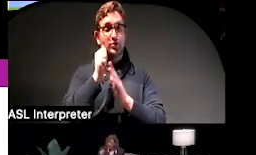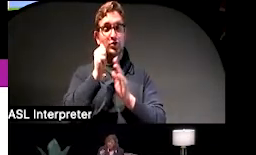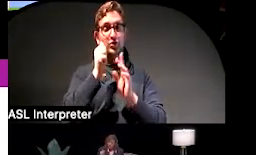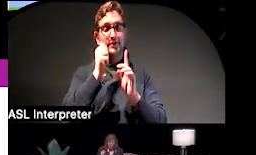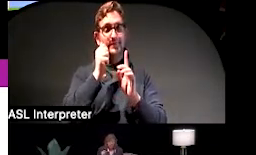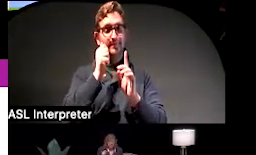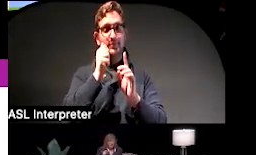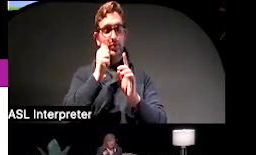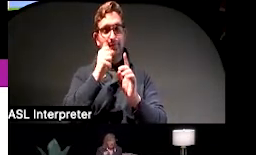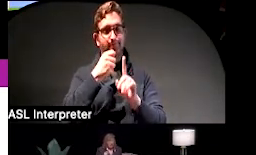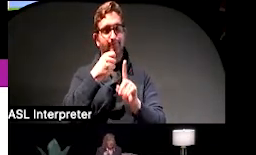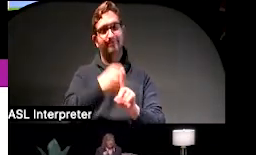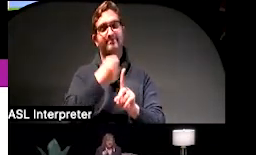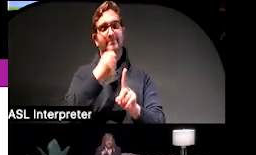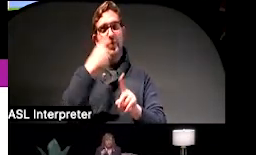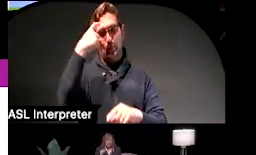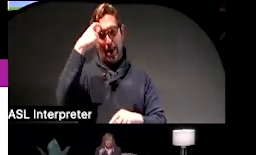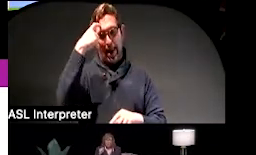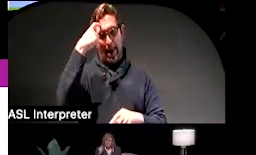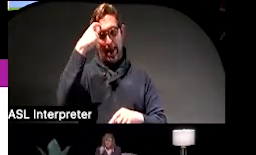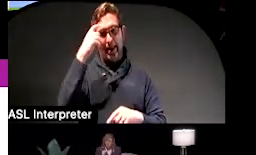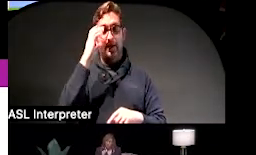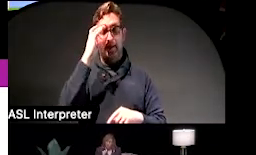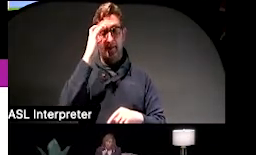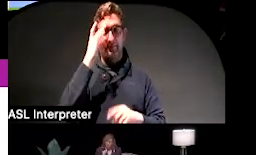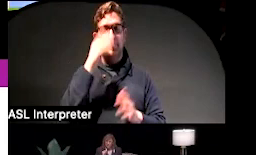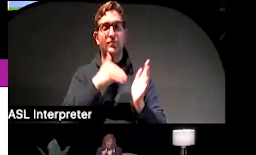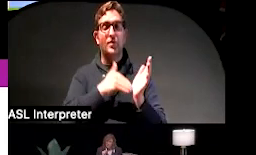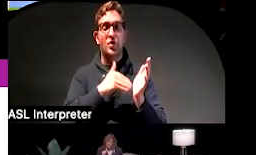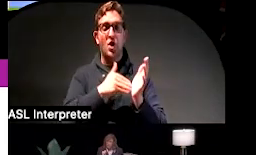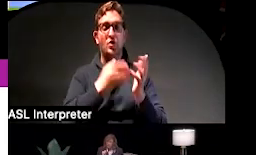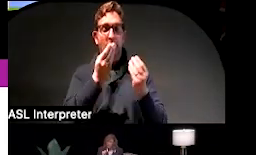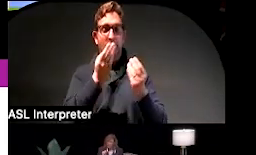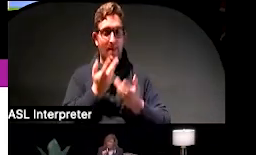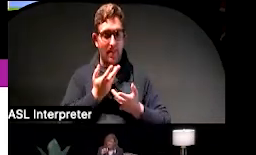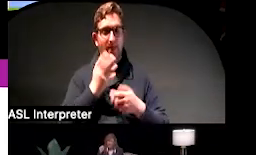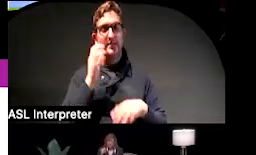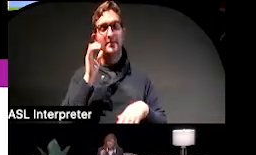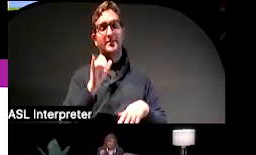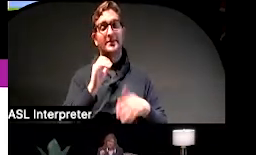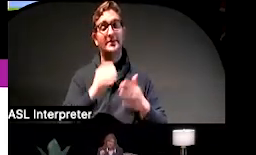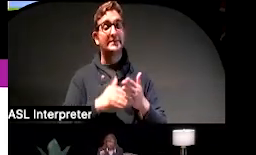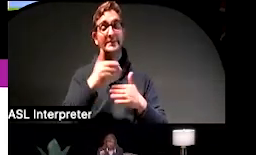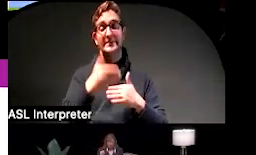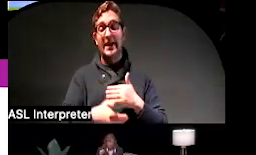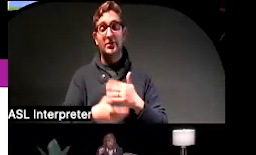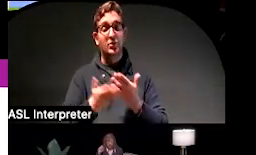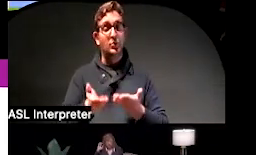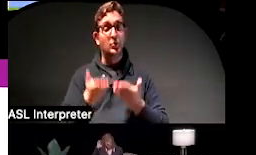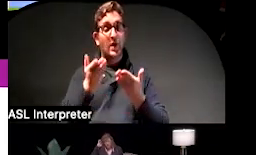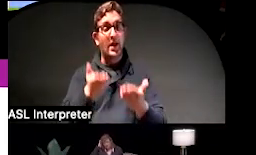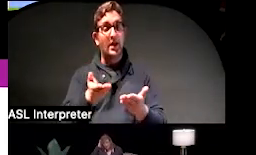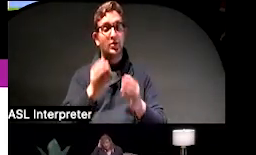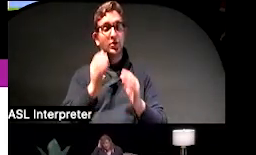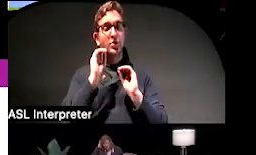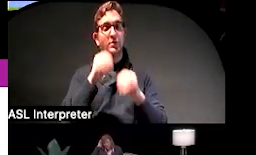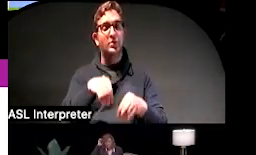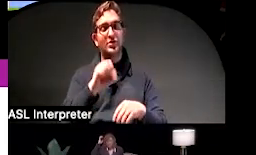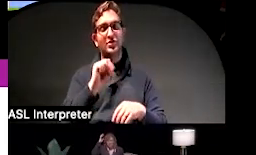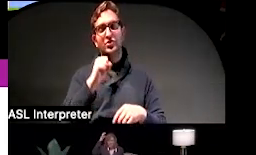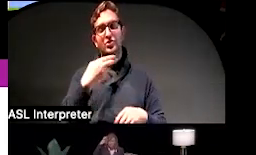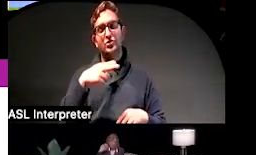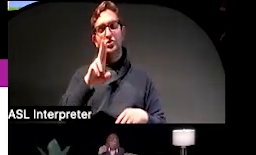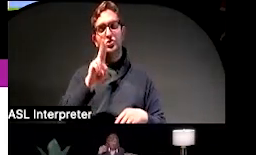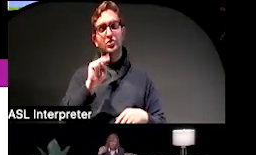brain, and the doctors were telling us that the next thing they recommended was putting a shunt in her